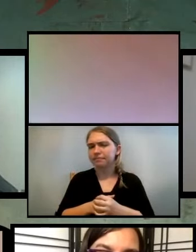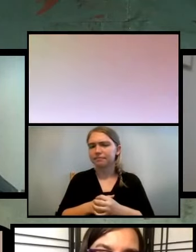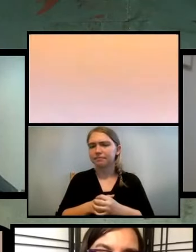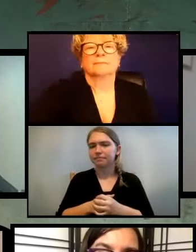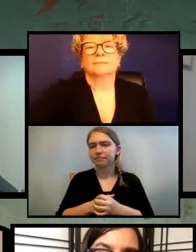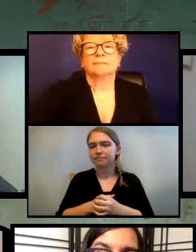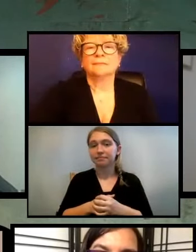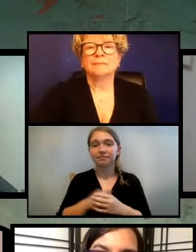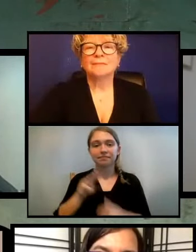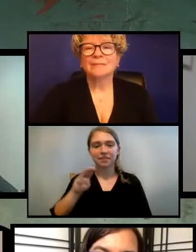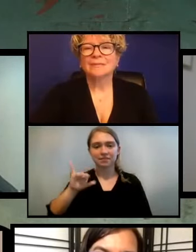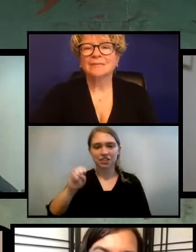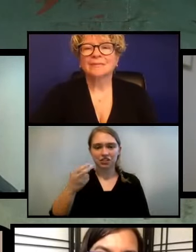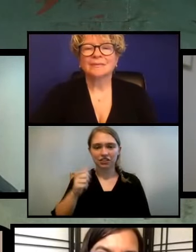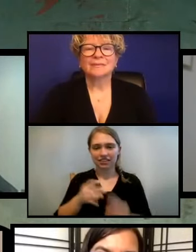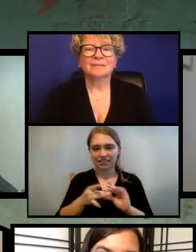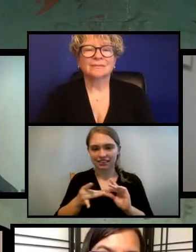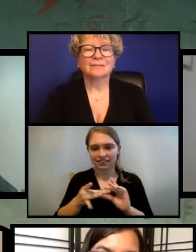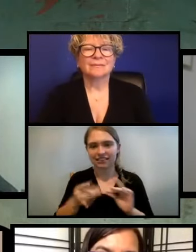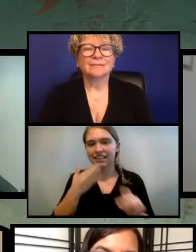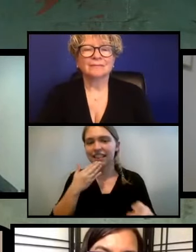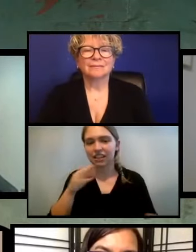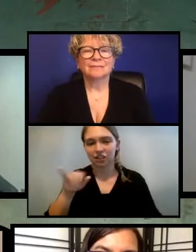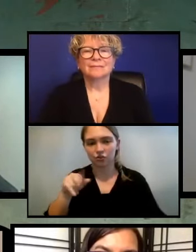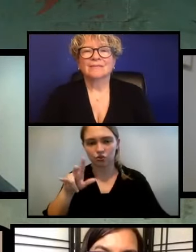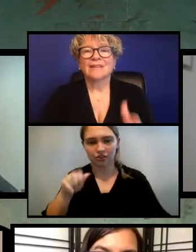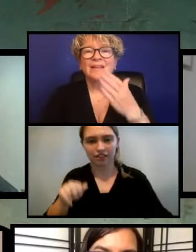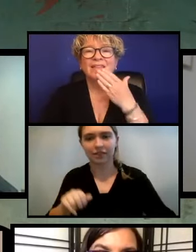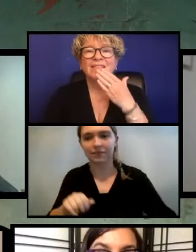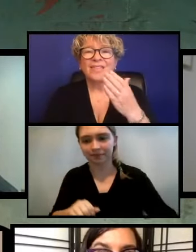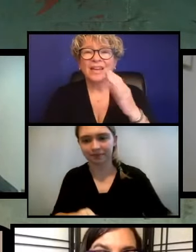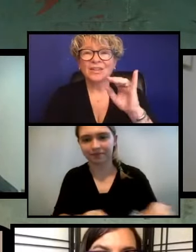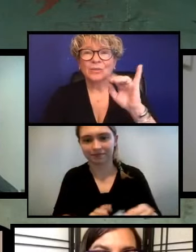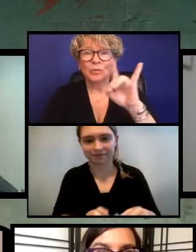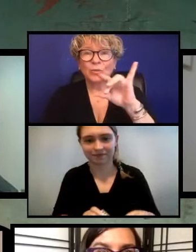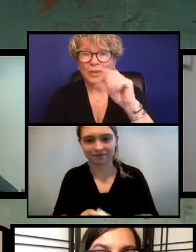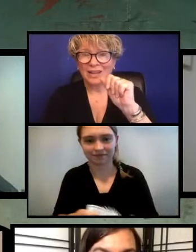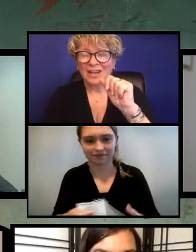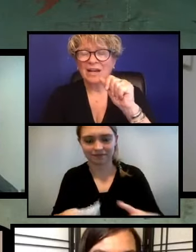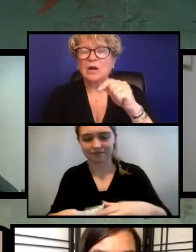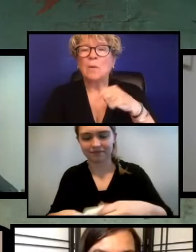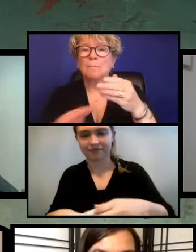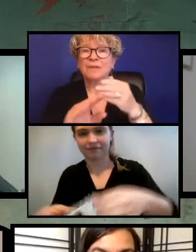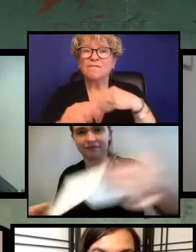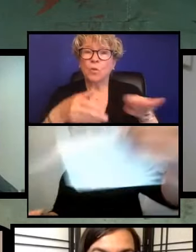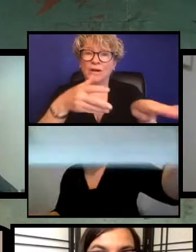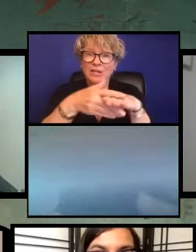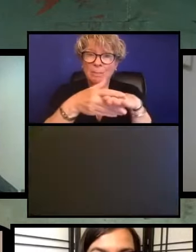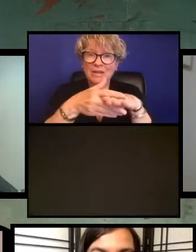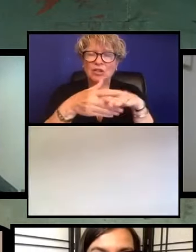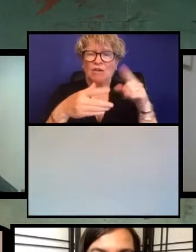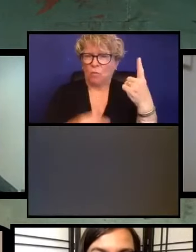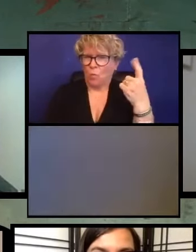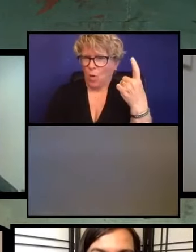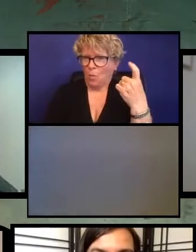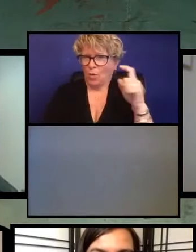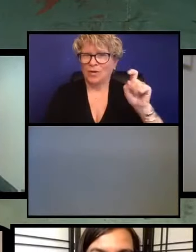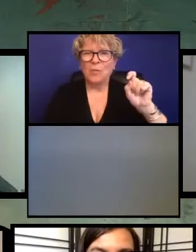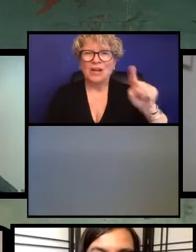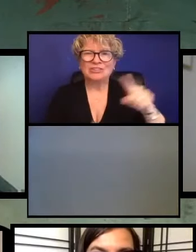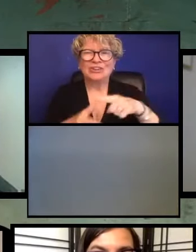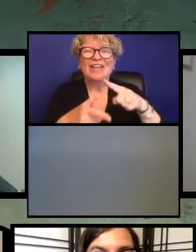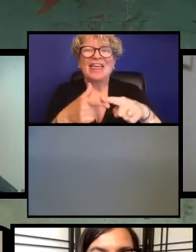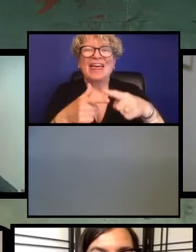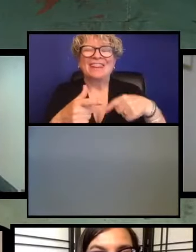Thank you, Julia. I have one last question before we take a little intermission and then go to the many, many questions that have come in. I think we're going to spend a little more time